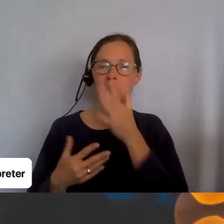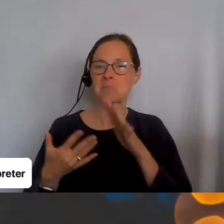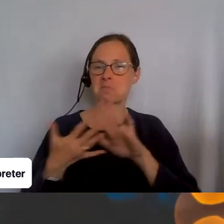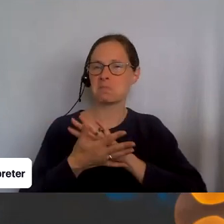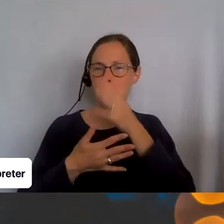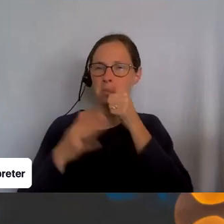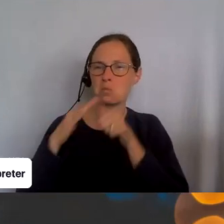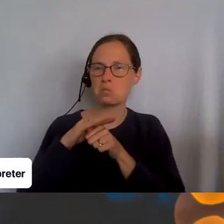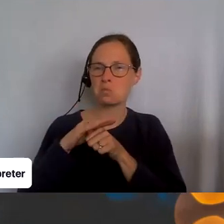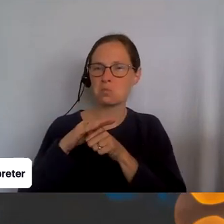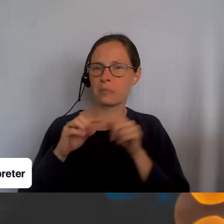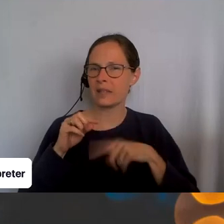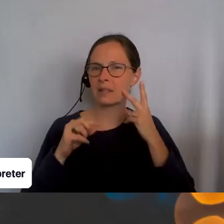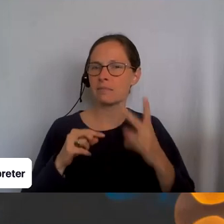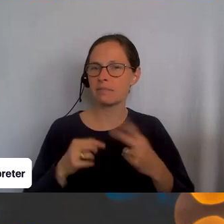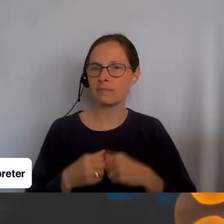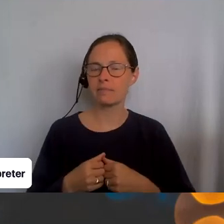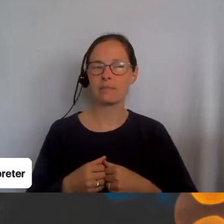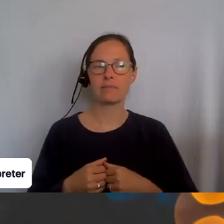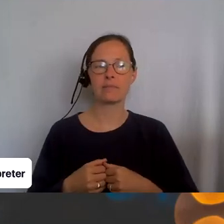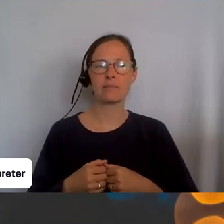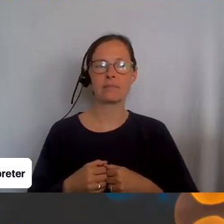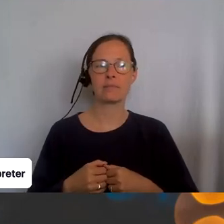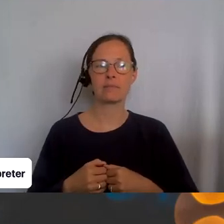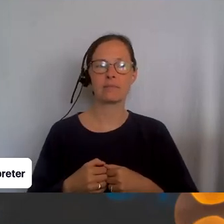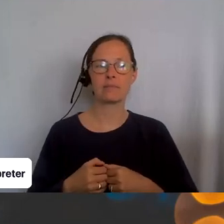hidden. So up,